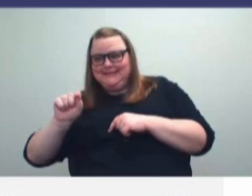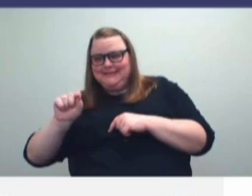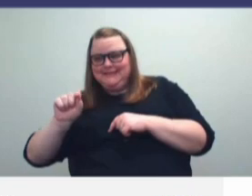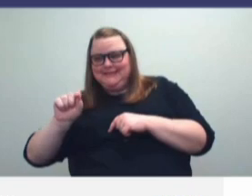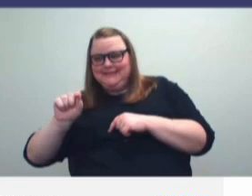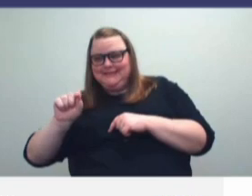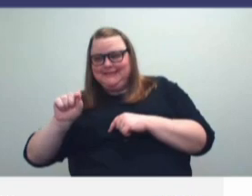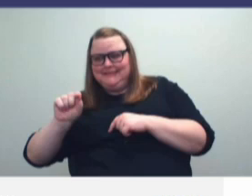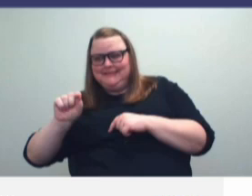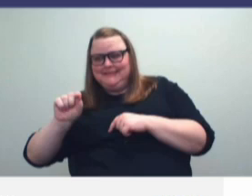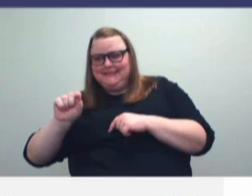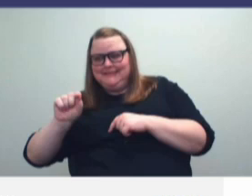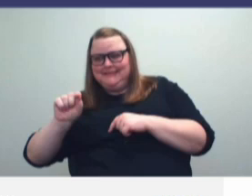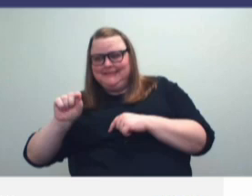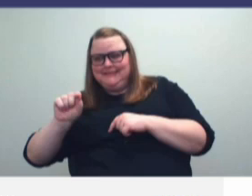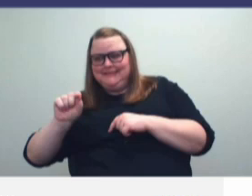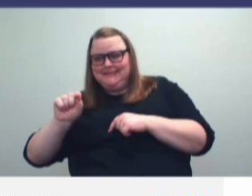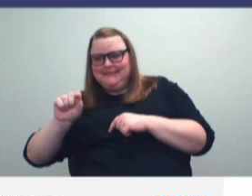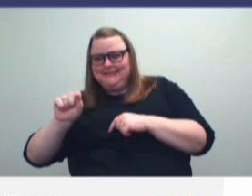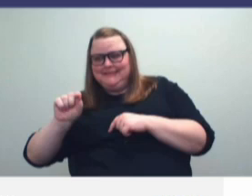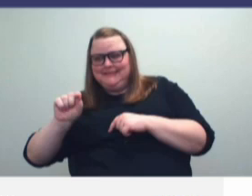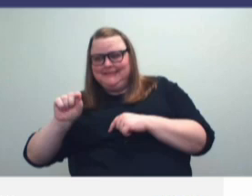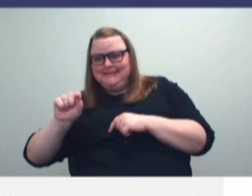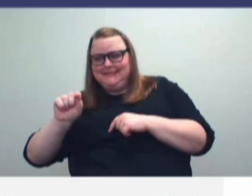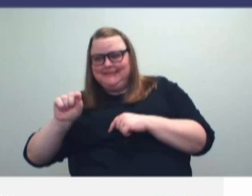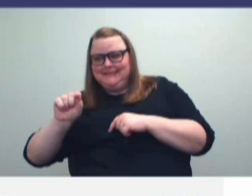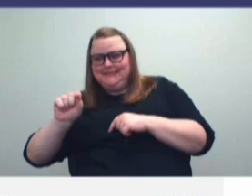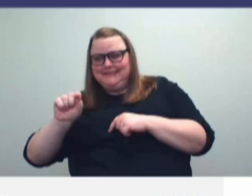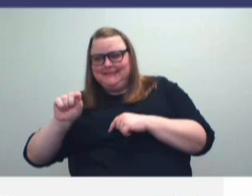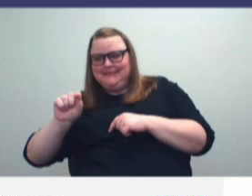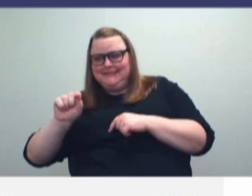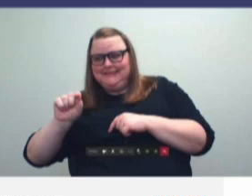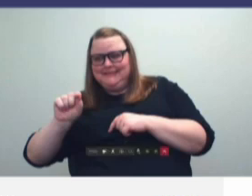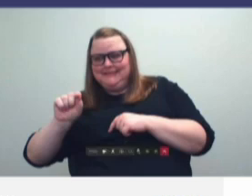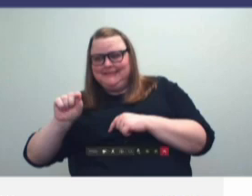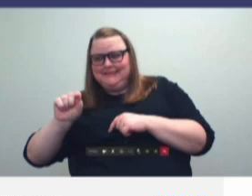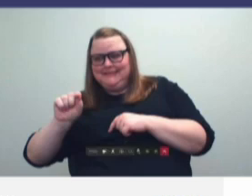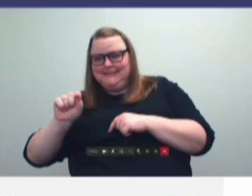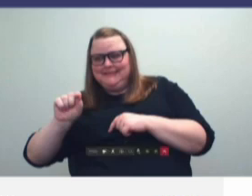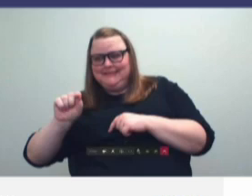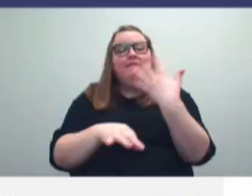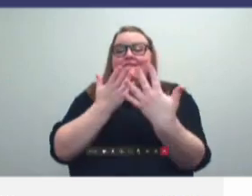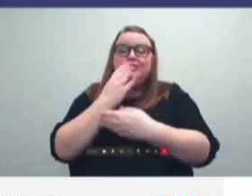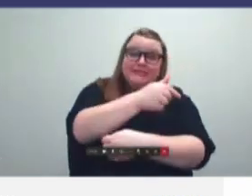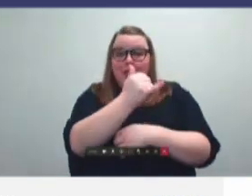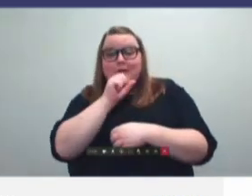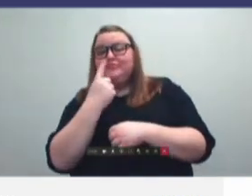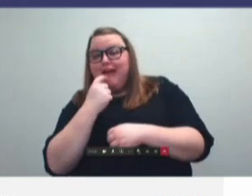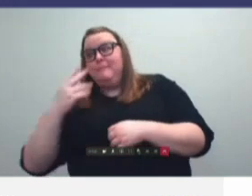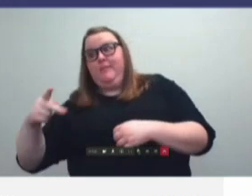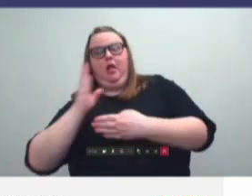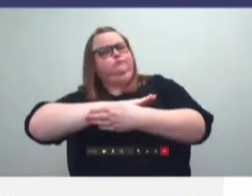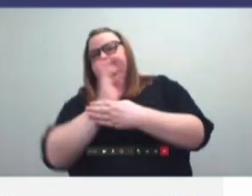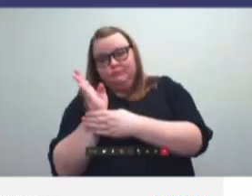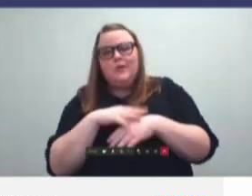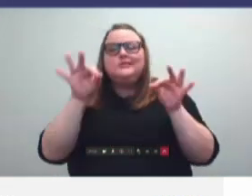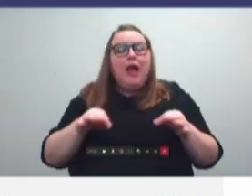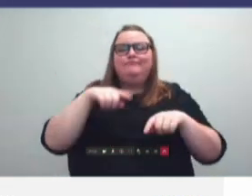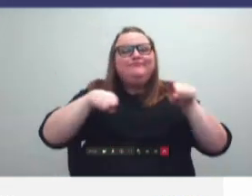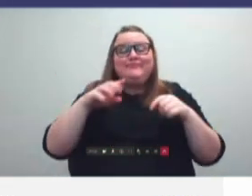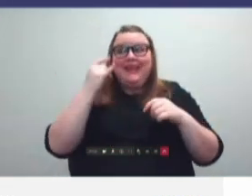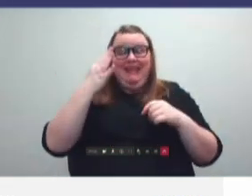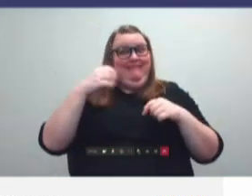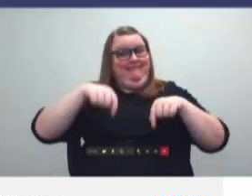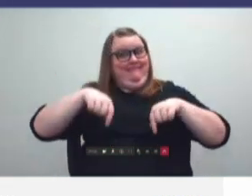through yellow, orange, red, and all the way to purple that describe basically the severity of risk, the state of affairs due to COVID